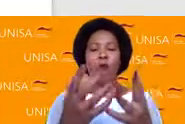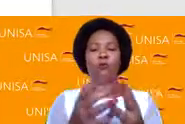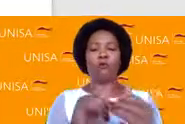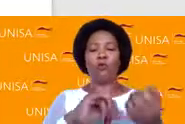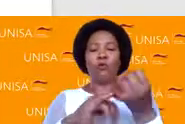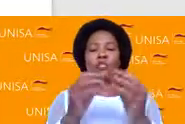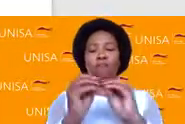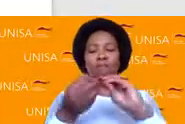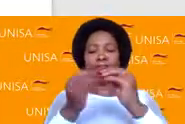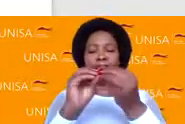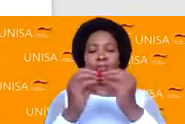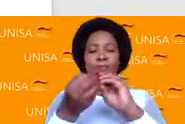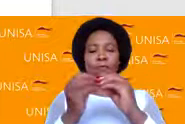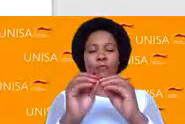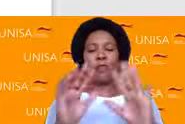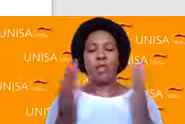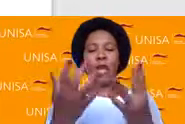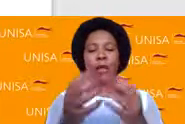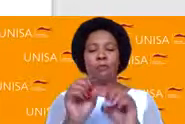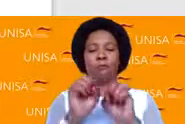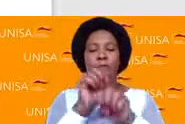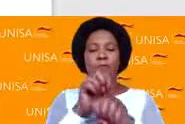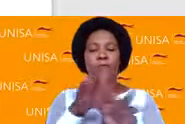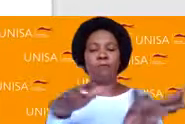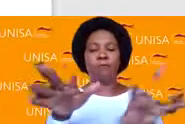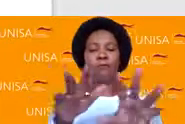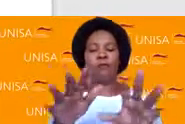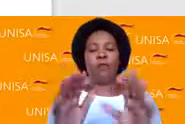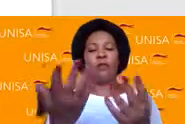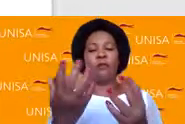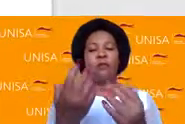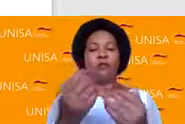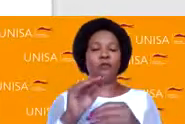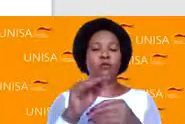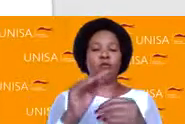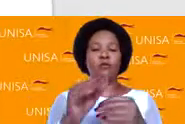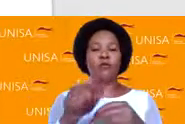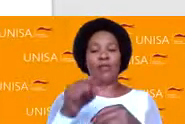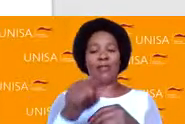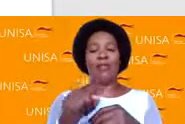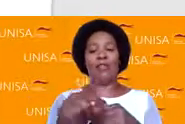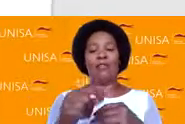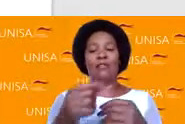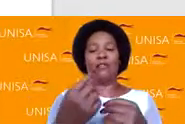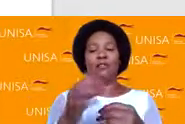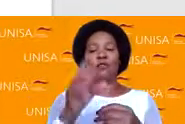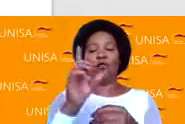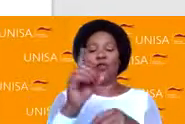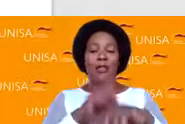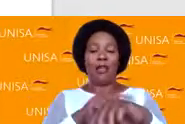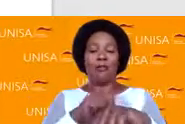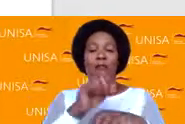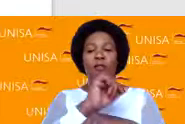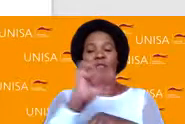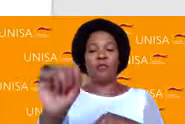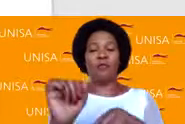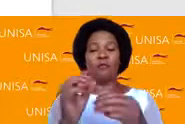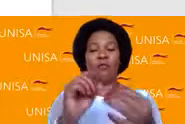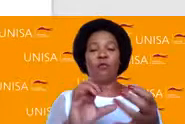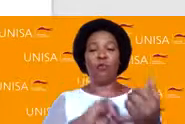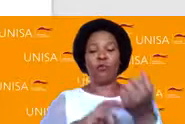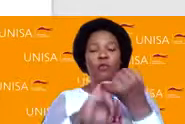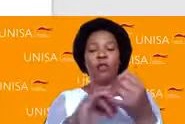be implemented over the duration of the course. So sometimes it gives you, for instance, the assessment